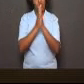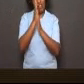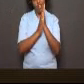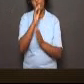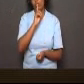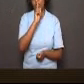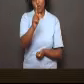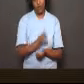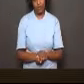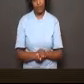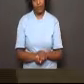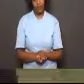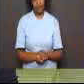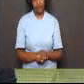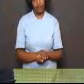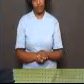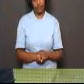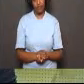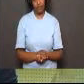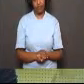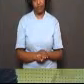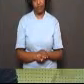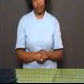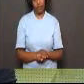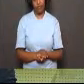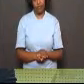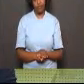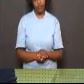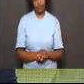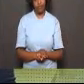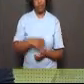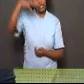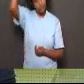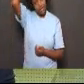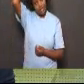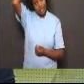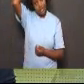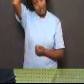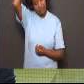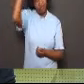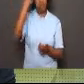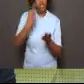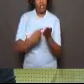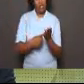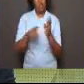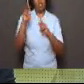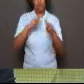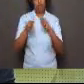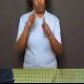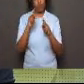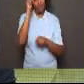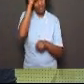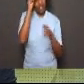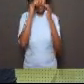of Ethiopia. The government that denied the people the right for